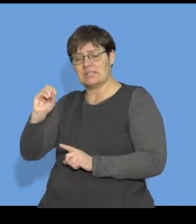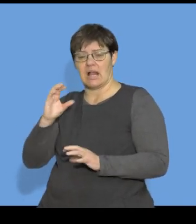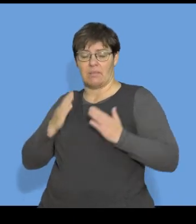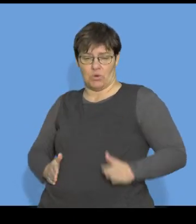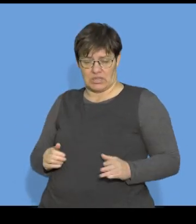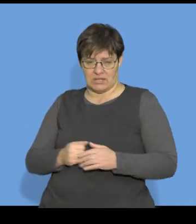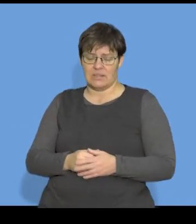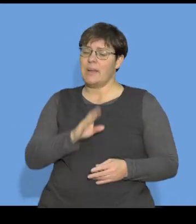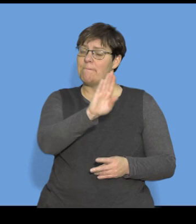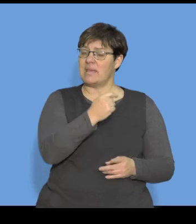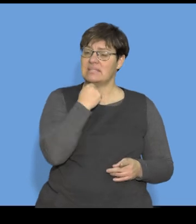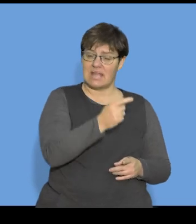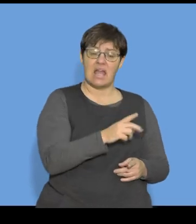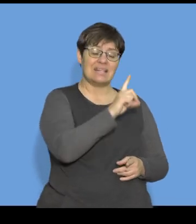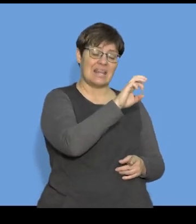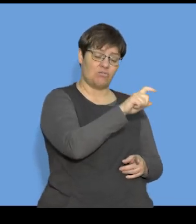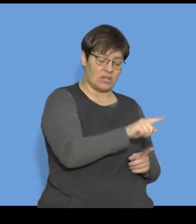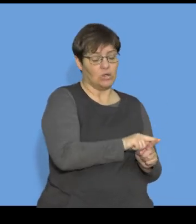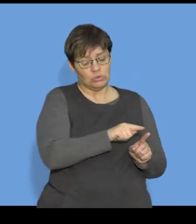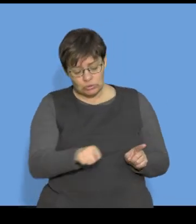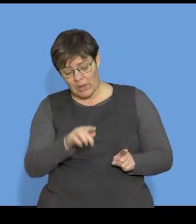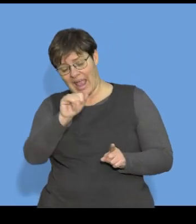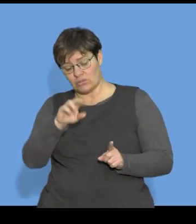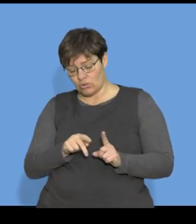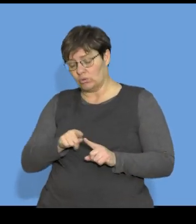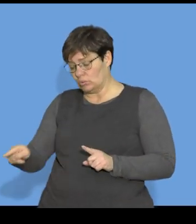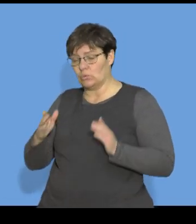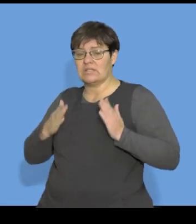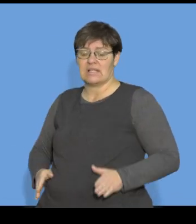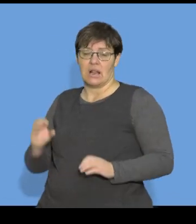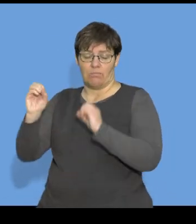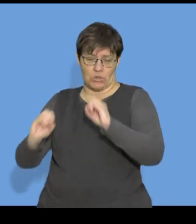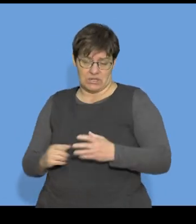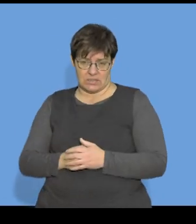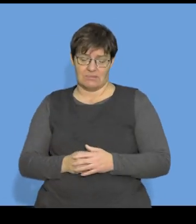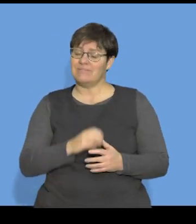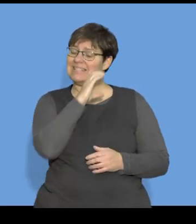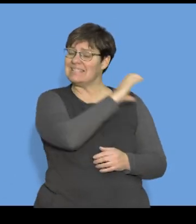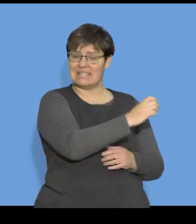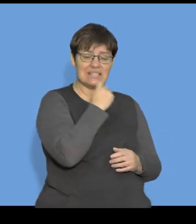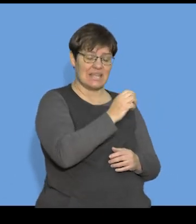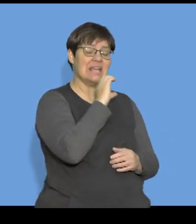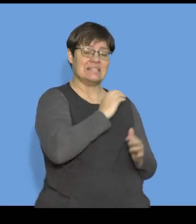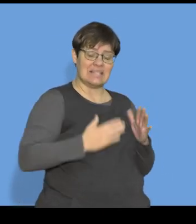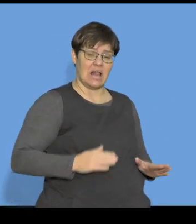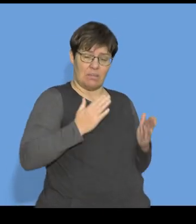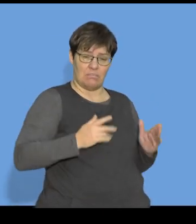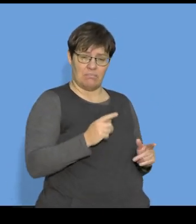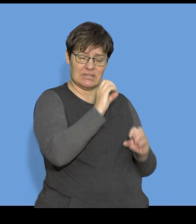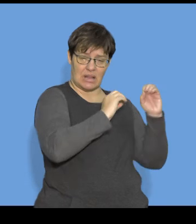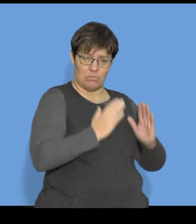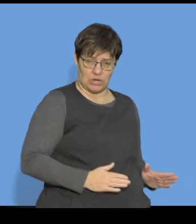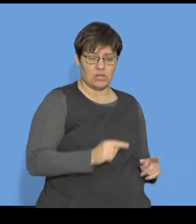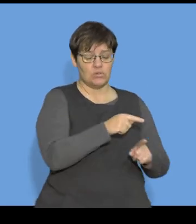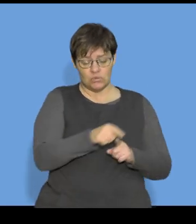and to the cell body. The B says from the dendrites, axon to the cell body. Number C says cell